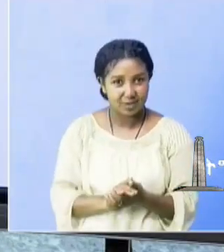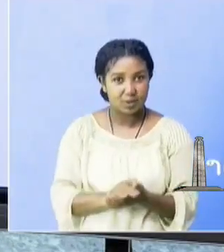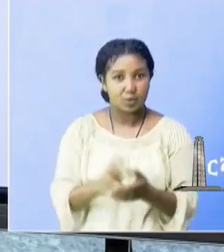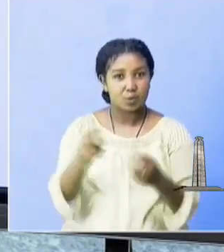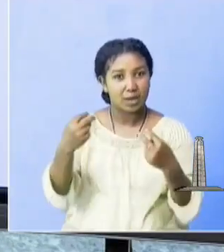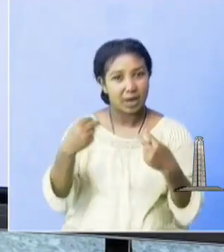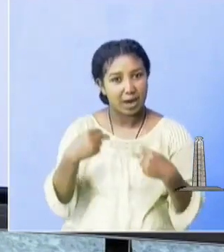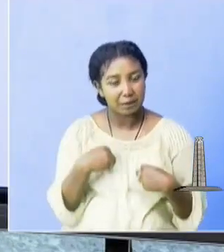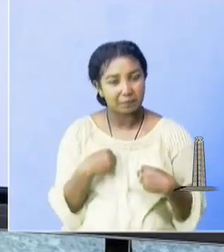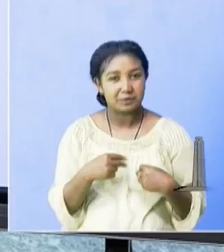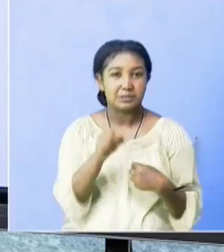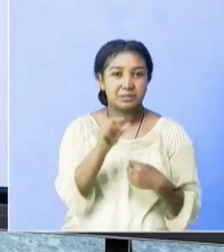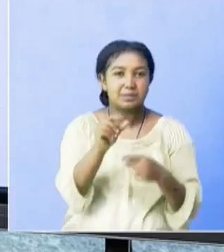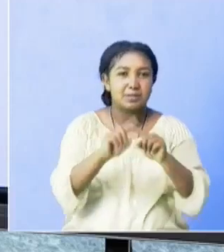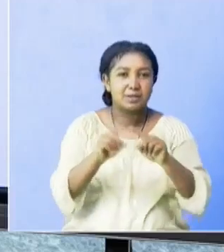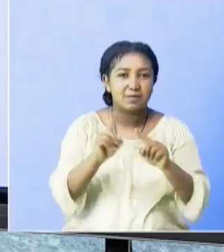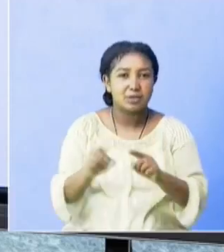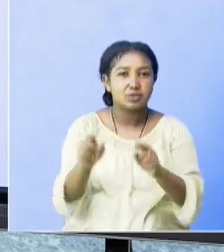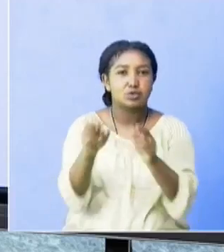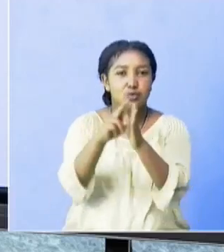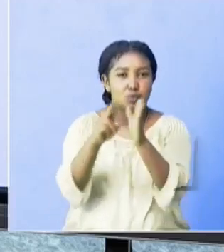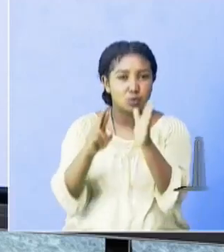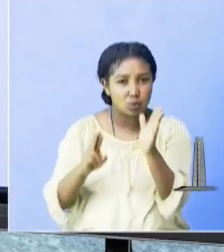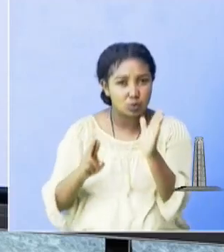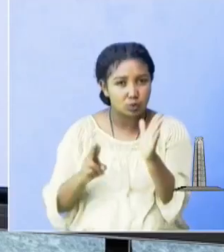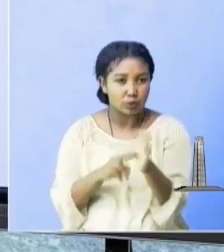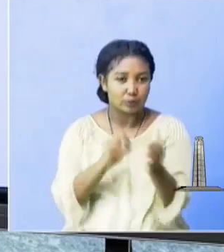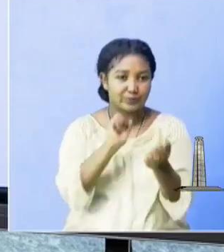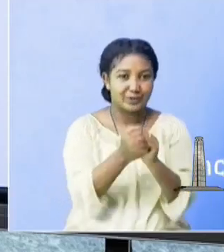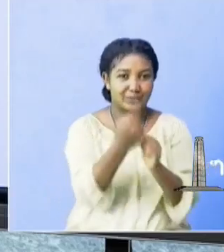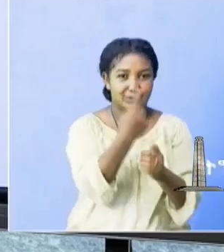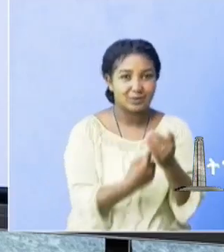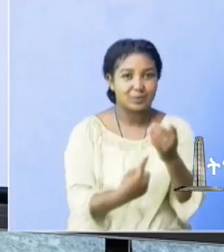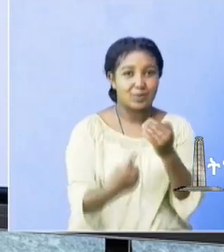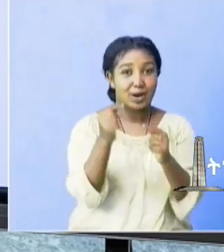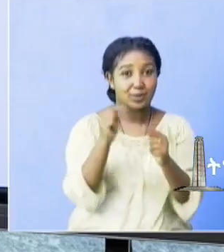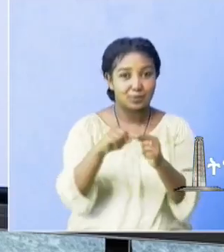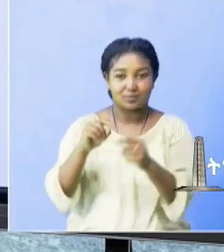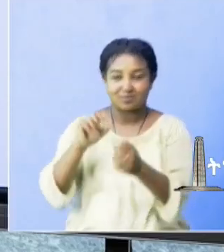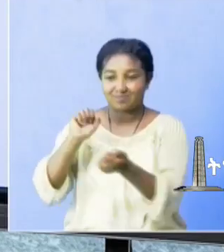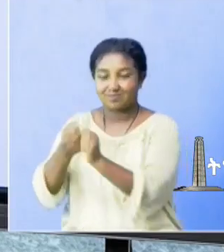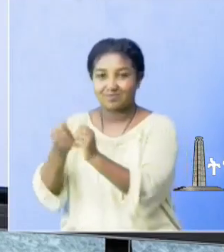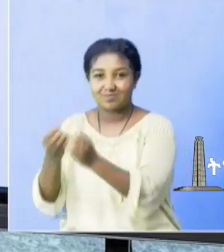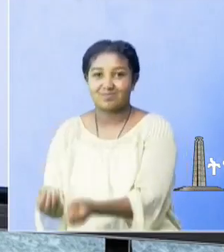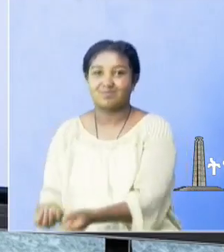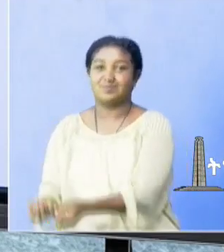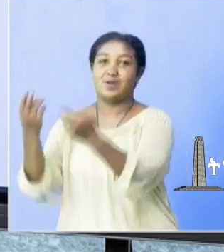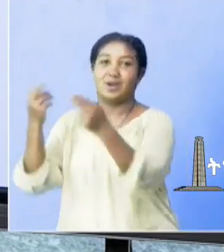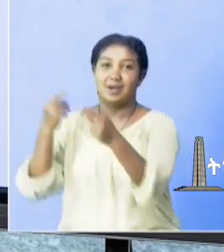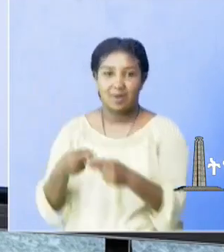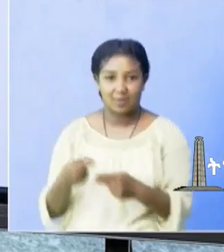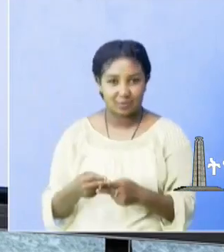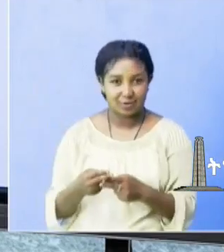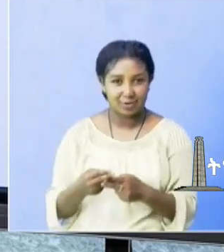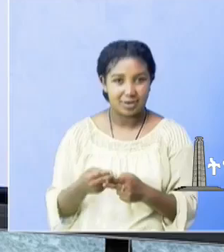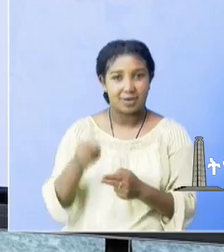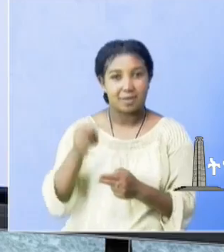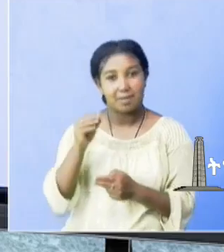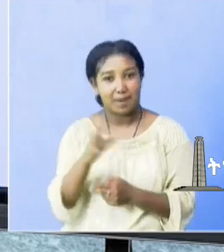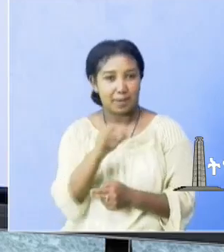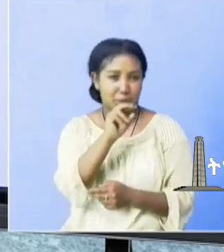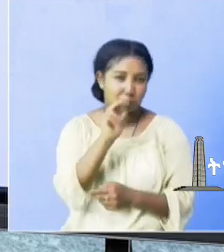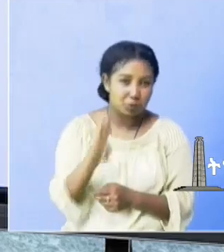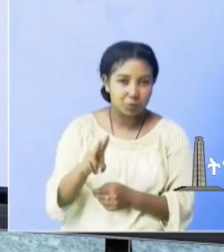will have some different rules to change one singular noun to make it plural noun. So make it maybe